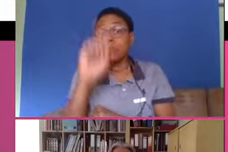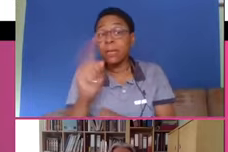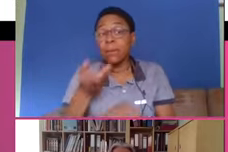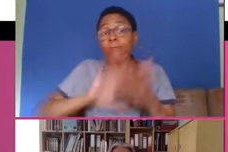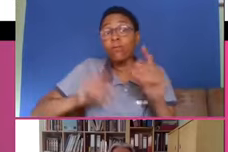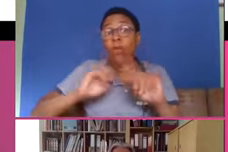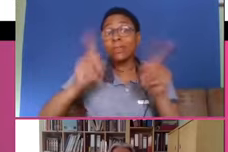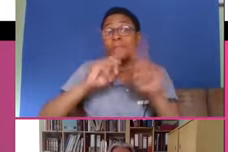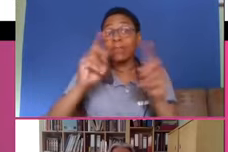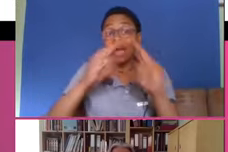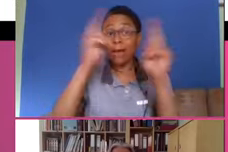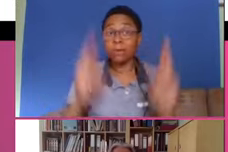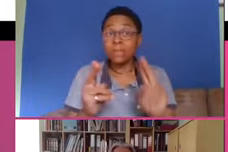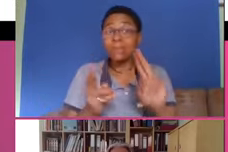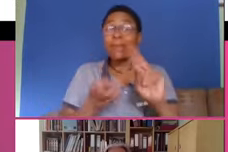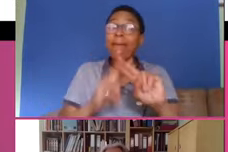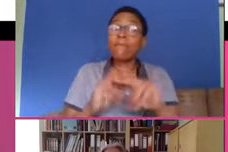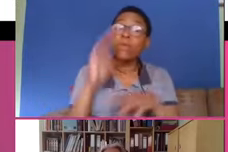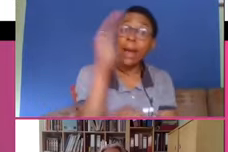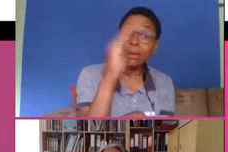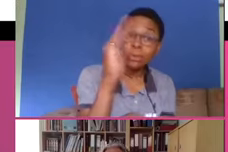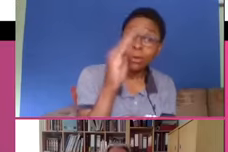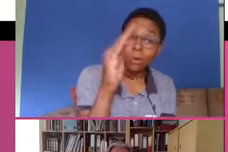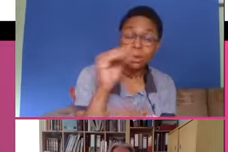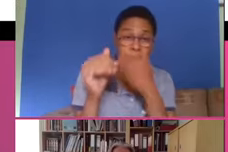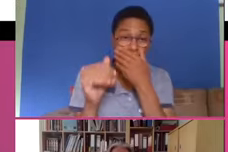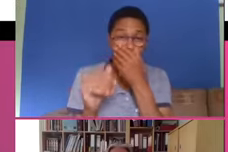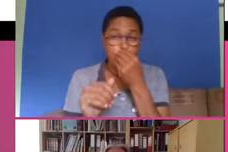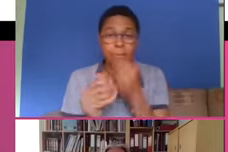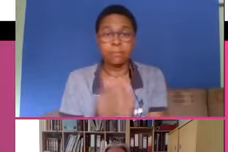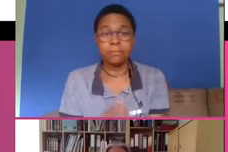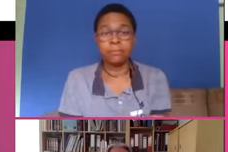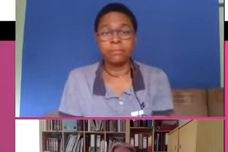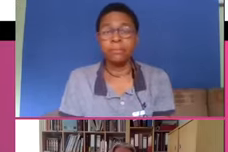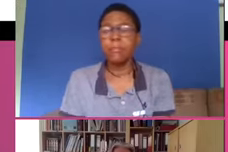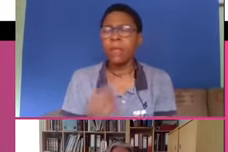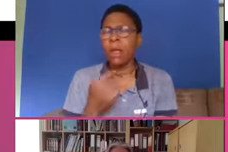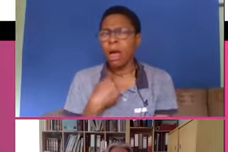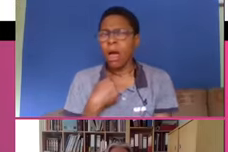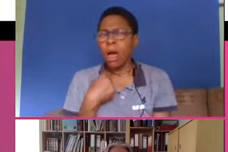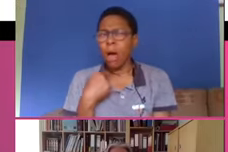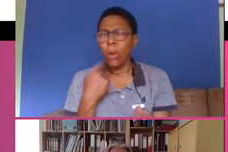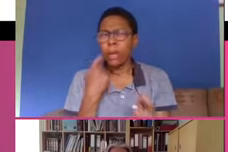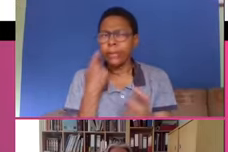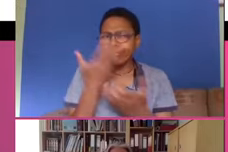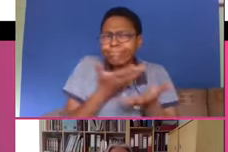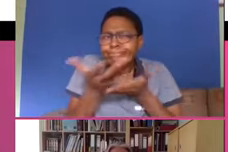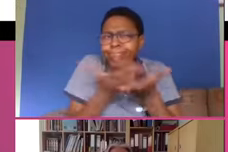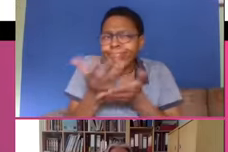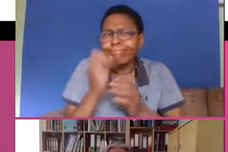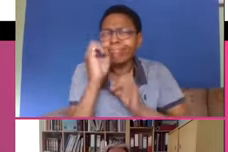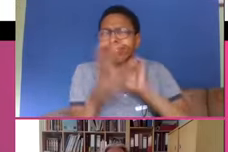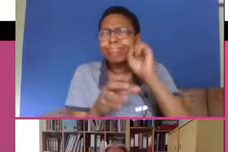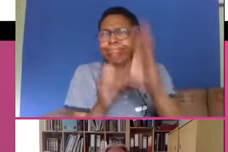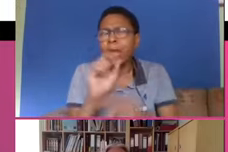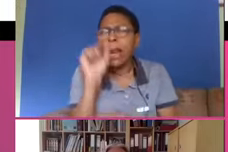if outdoors. And we'll come down to the relevance of indoors versus outdoors later on in the